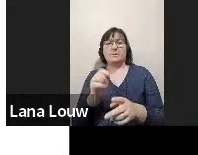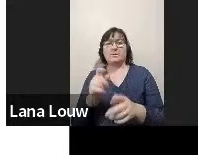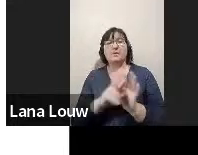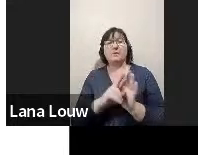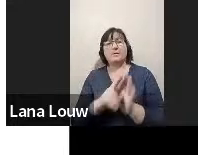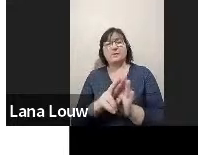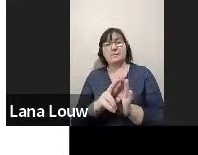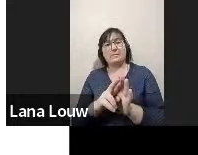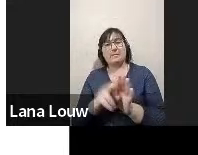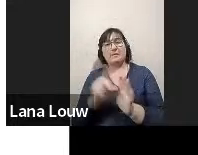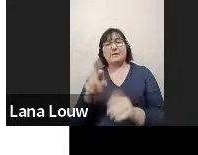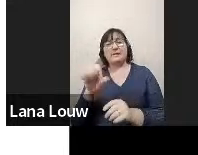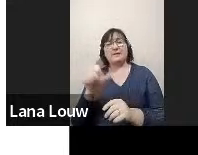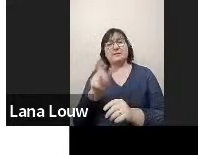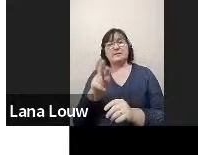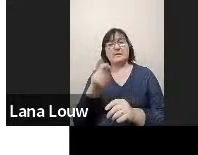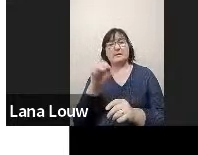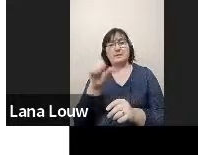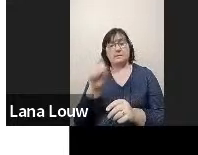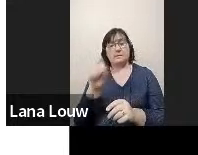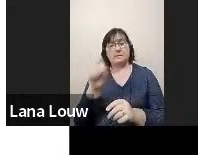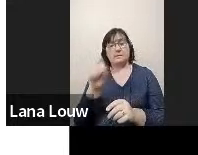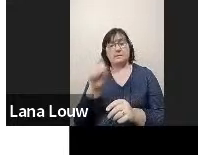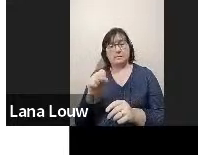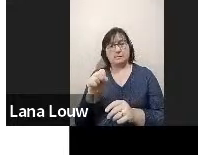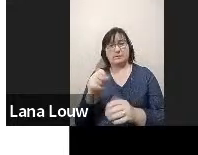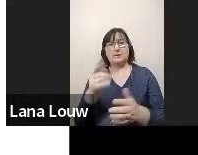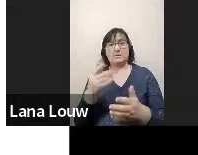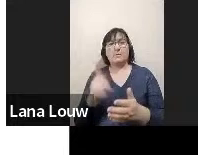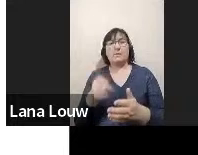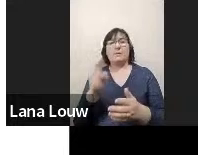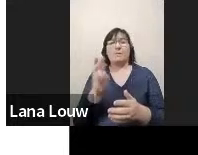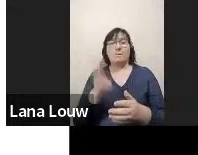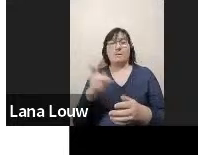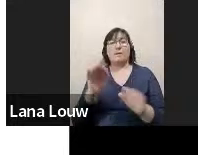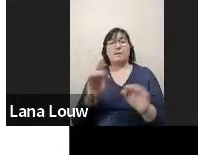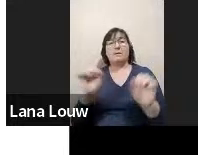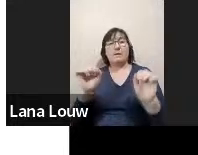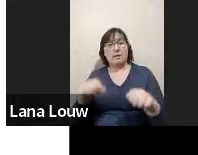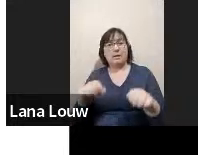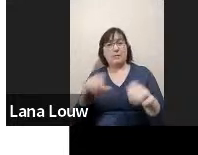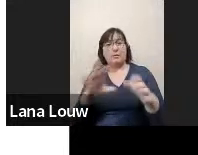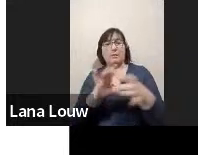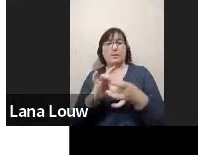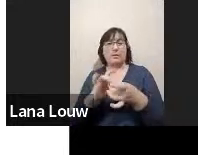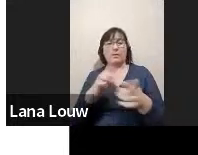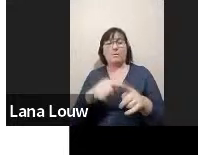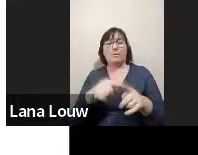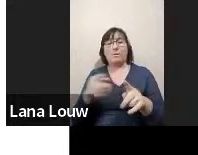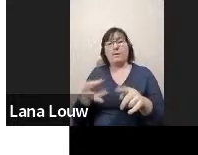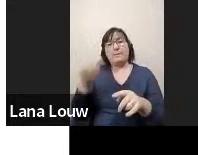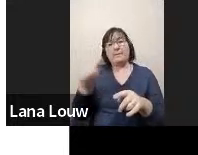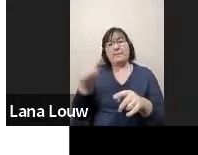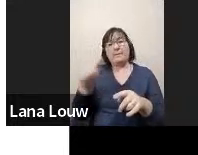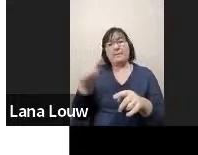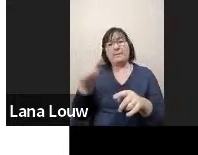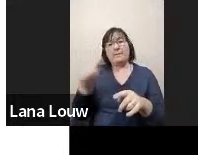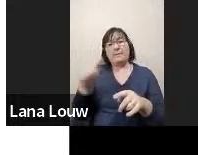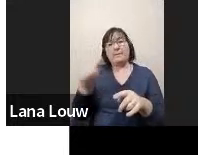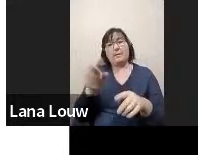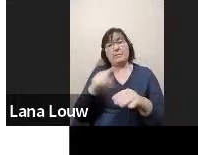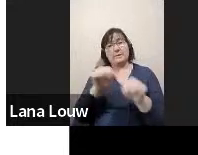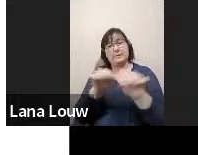be able to allow to be linked or updated on the system against the entity that